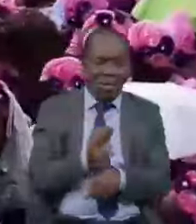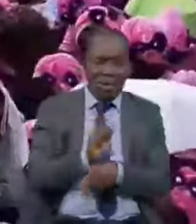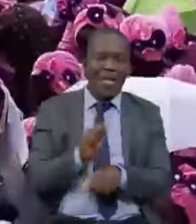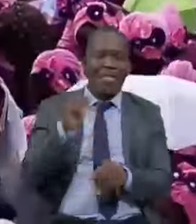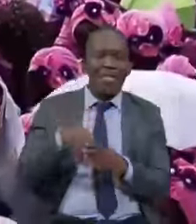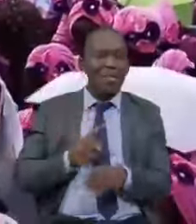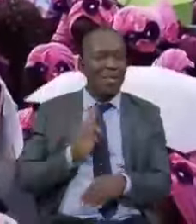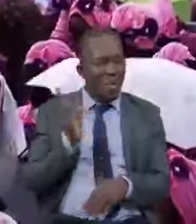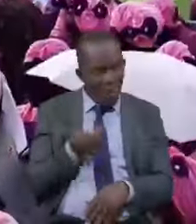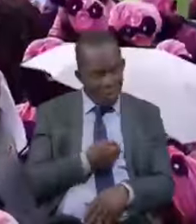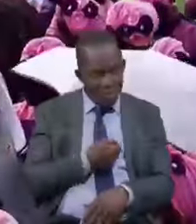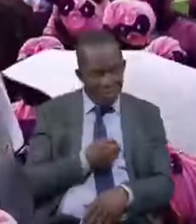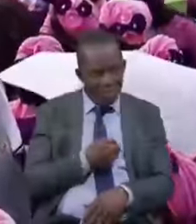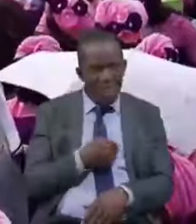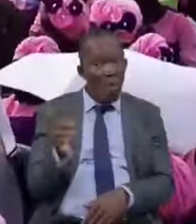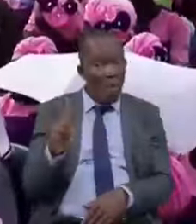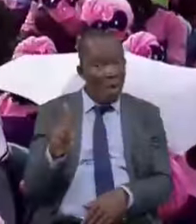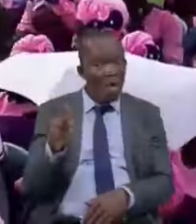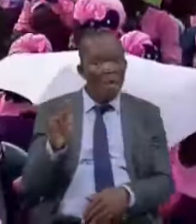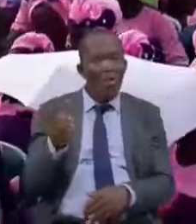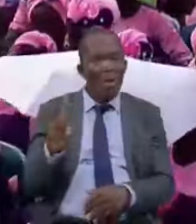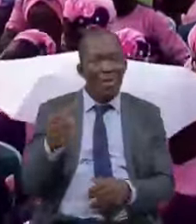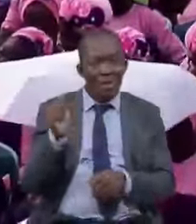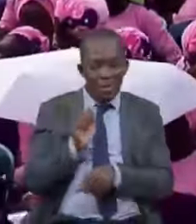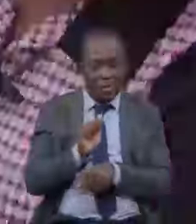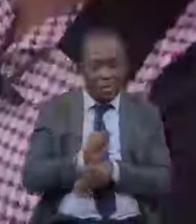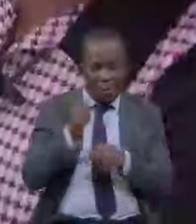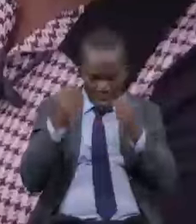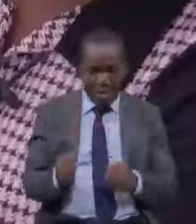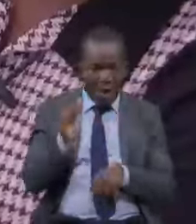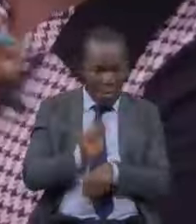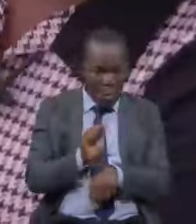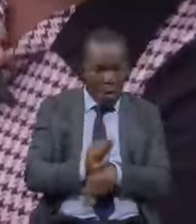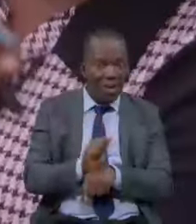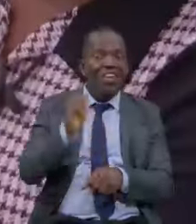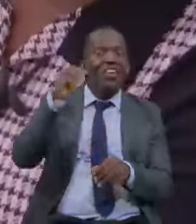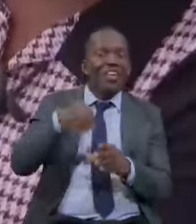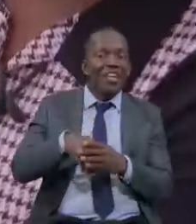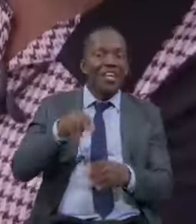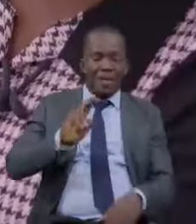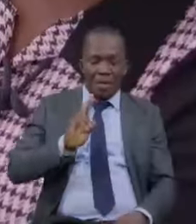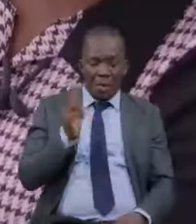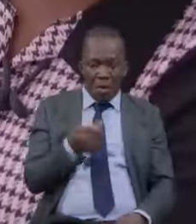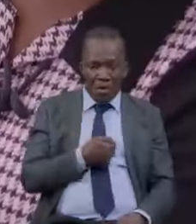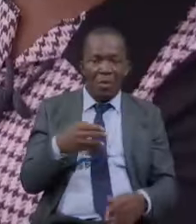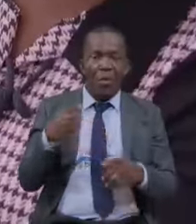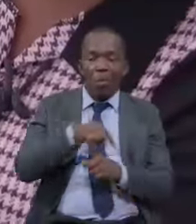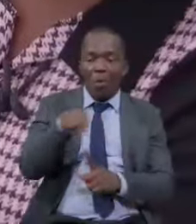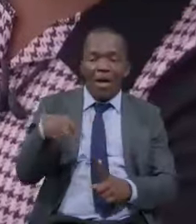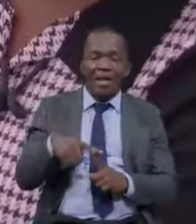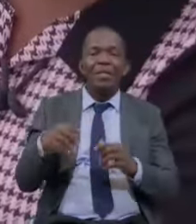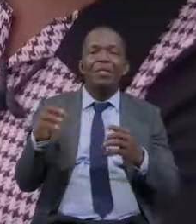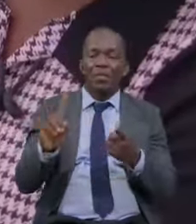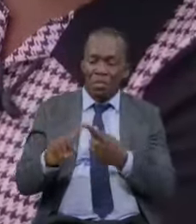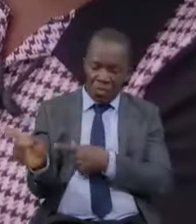today? Where will the power work today? You know, when you're timid, when